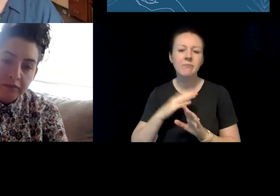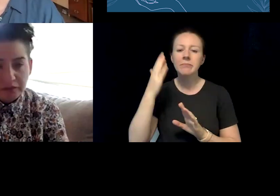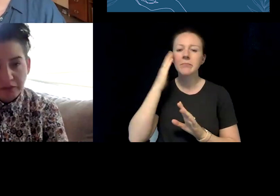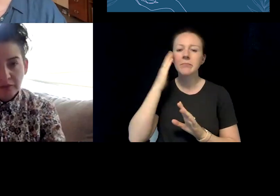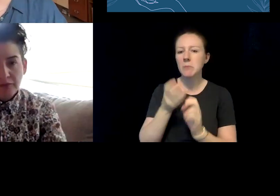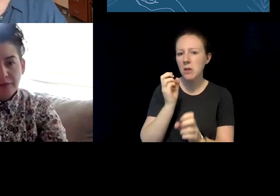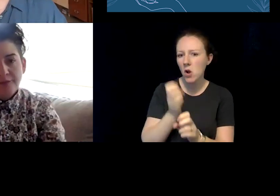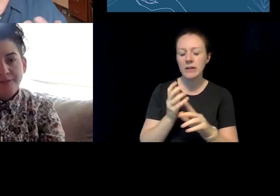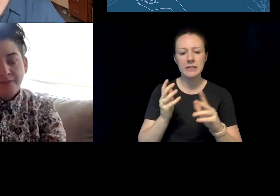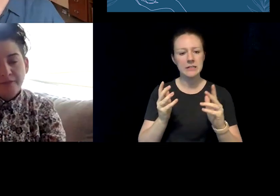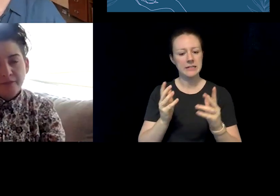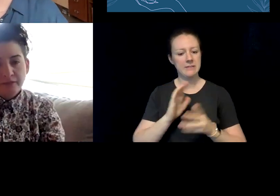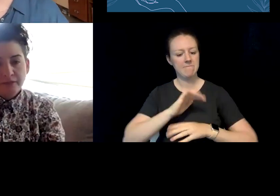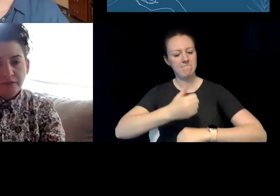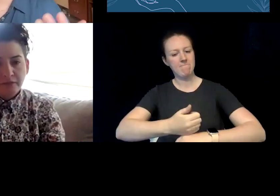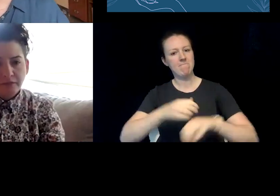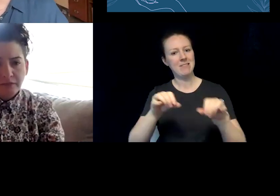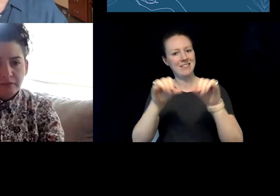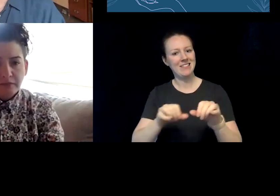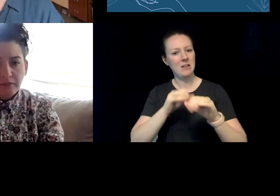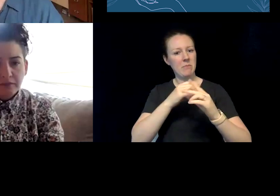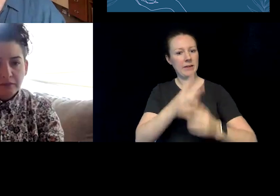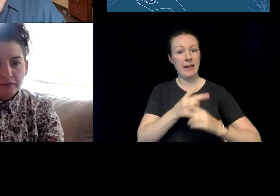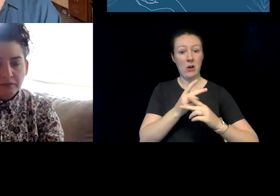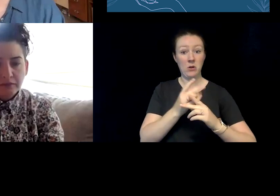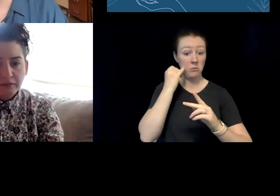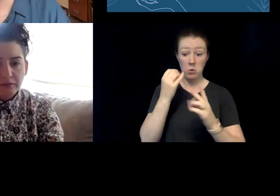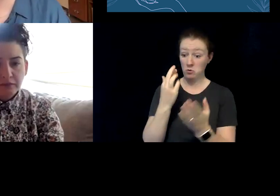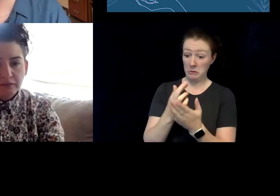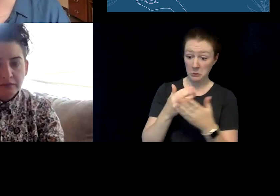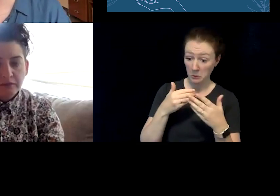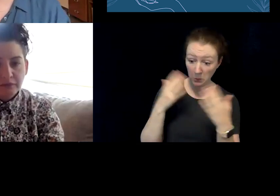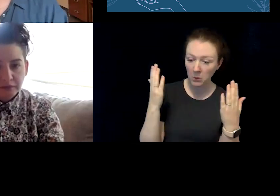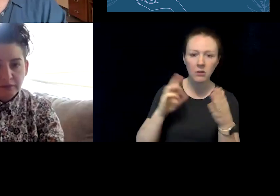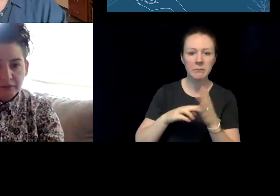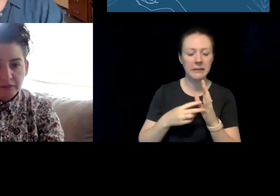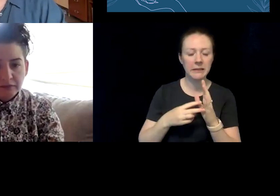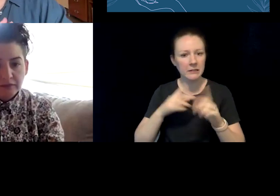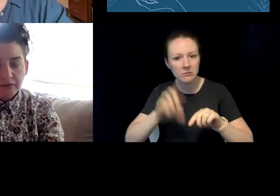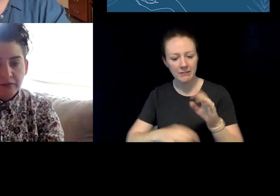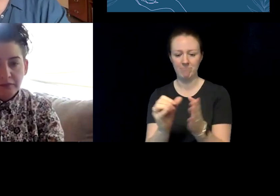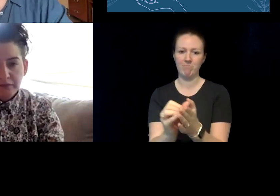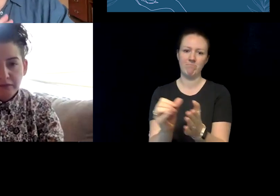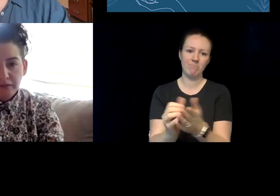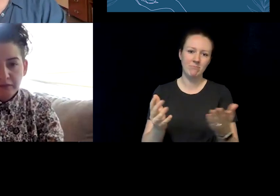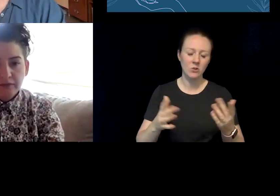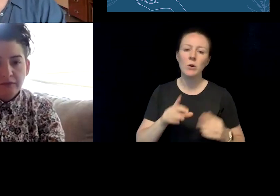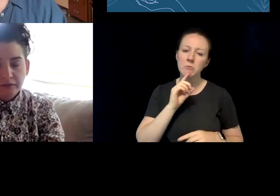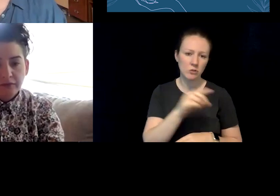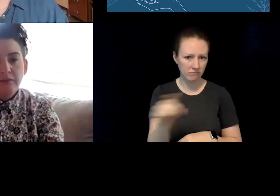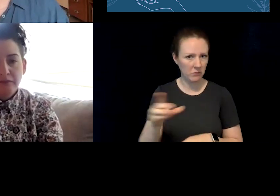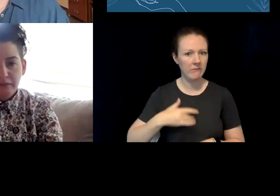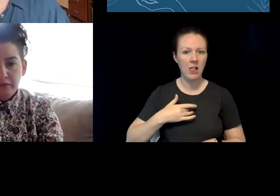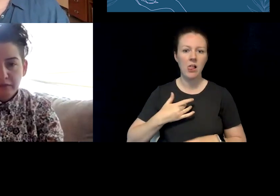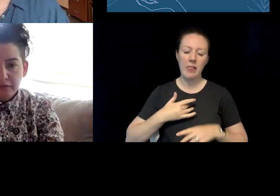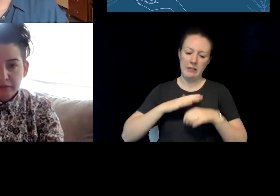create systems of care without those resources. And I think a lot of the times, I'm sure you've all experienced it, where you're just feeling pushed up